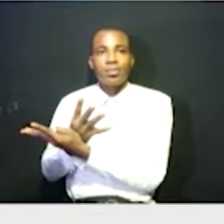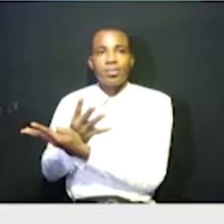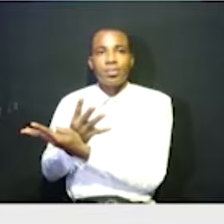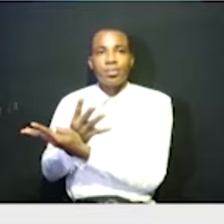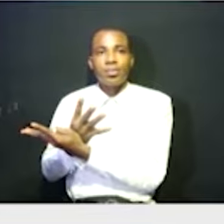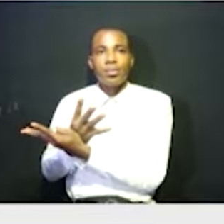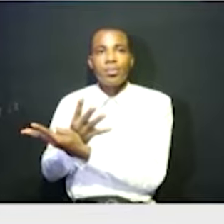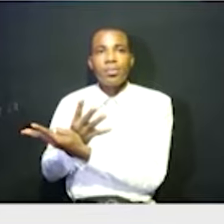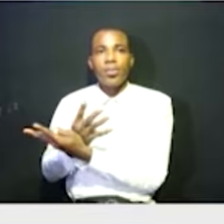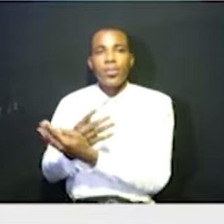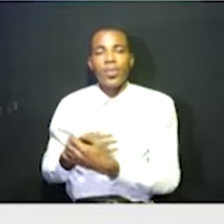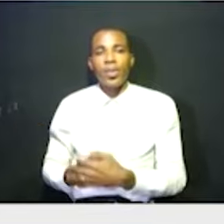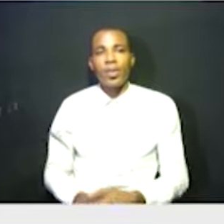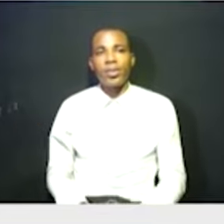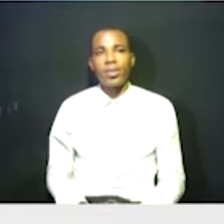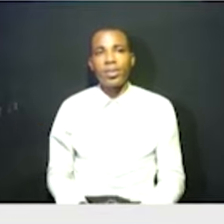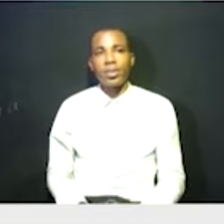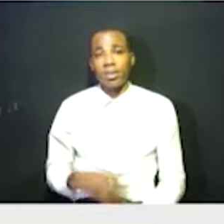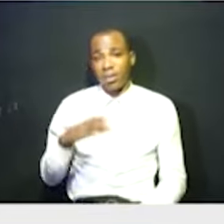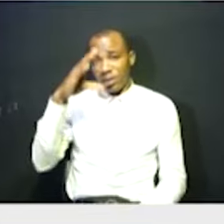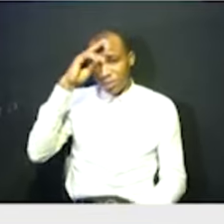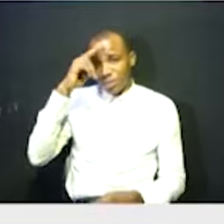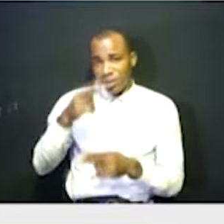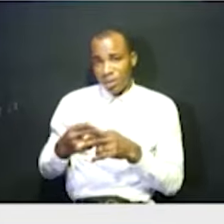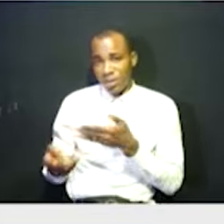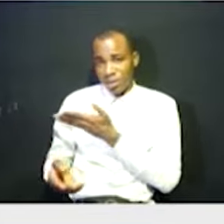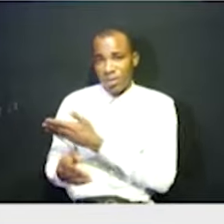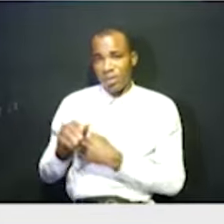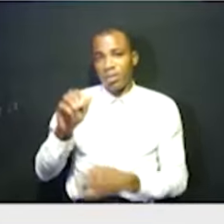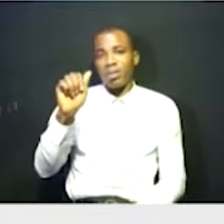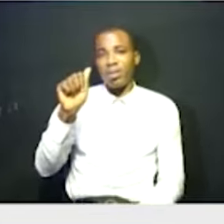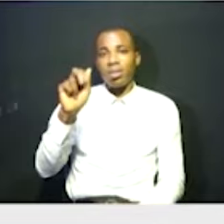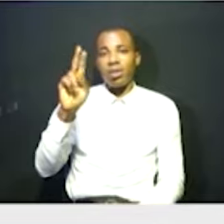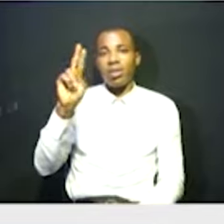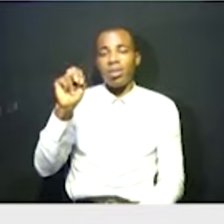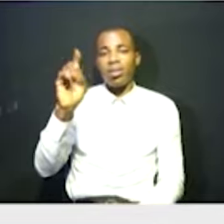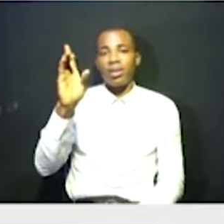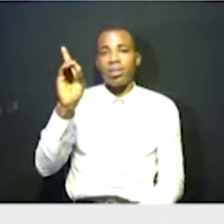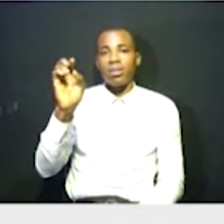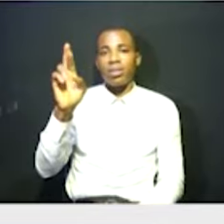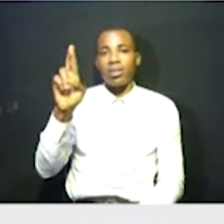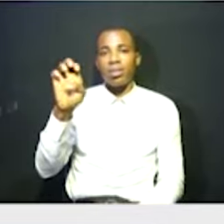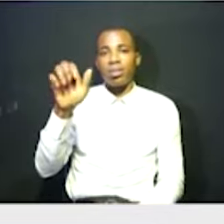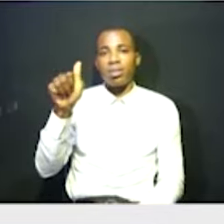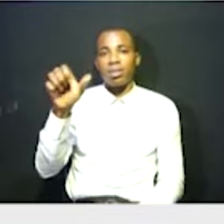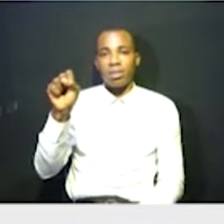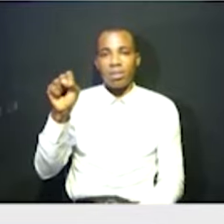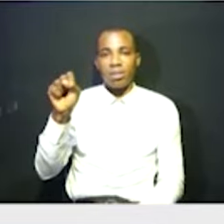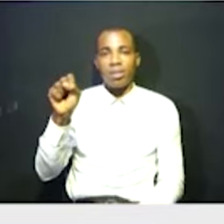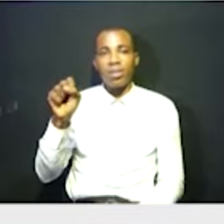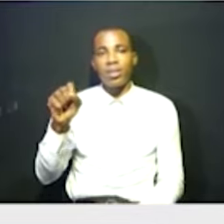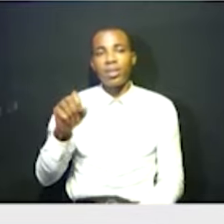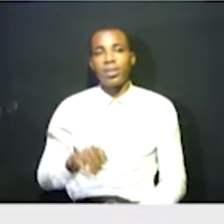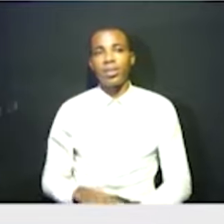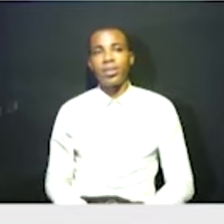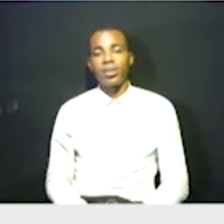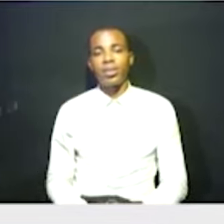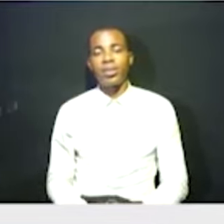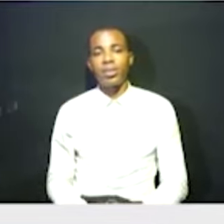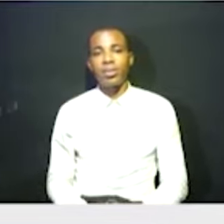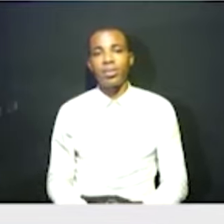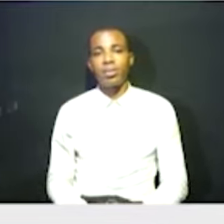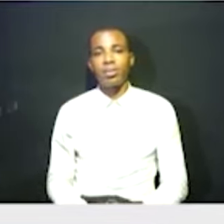Thomas, you know, na or you be a Oconia Cosemity, what to a finicroma, onya baby interna, na Odibe and Frisia, Edunum,